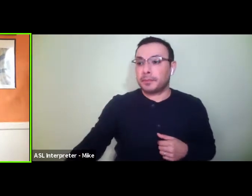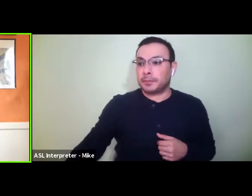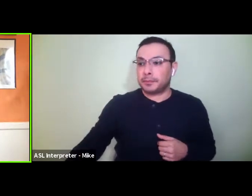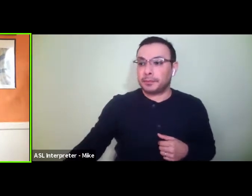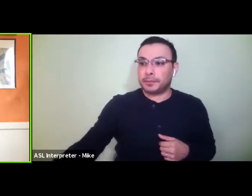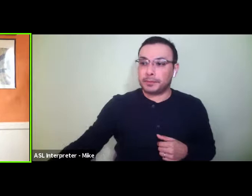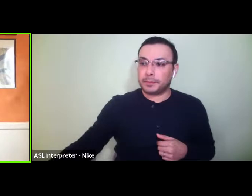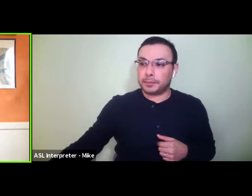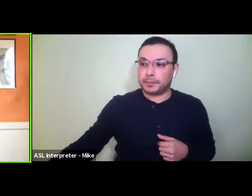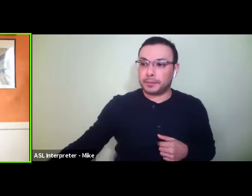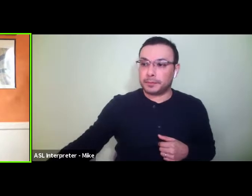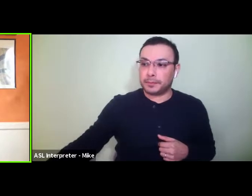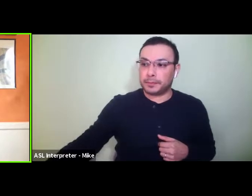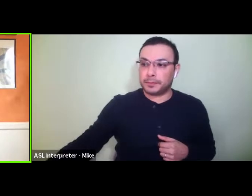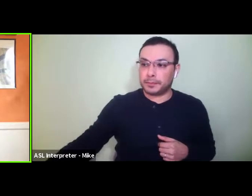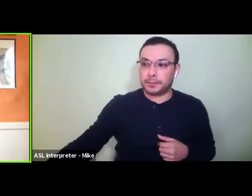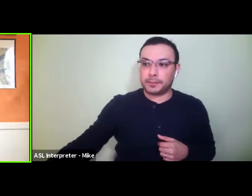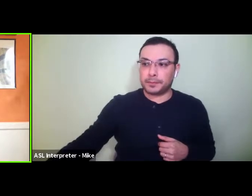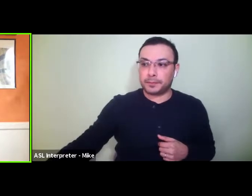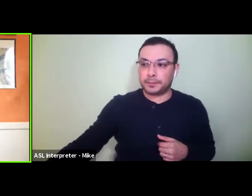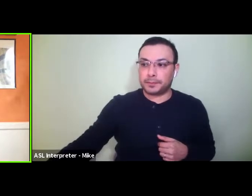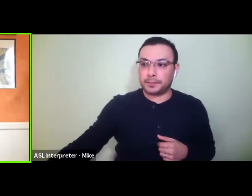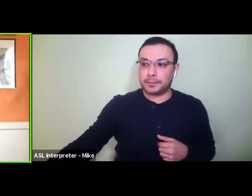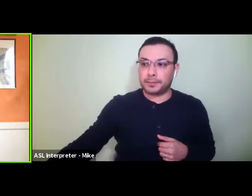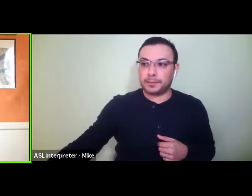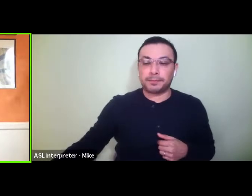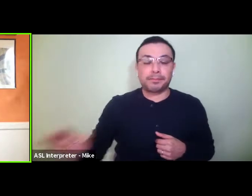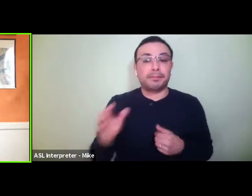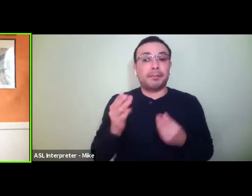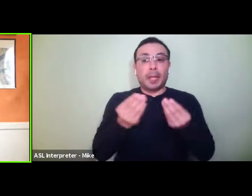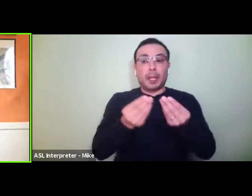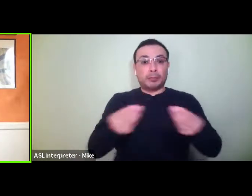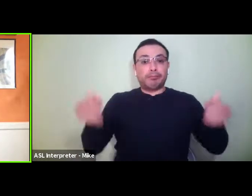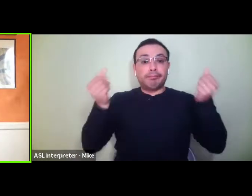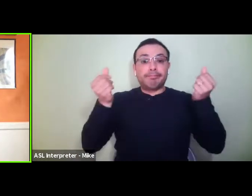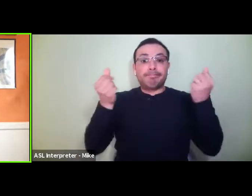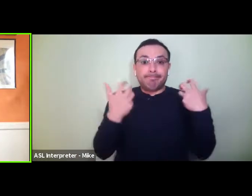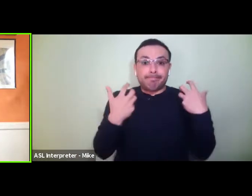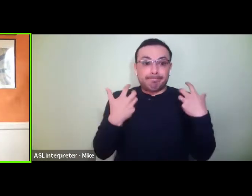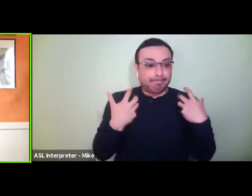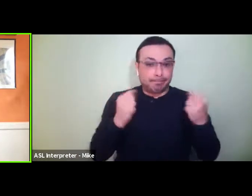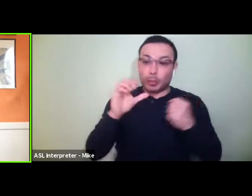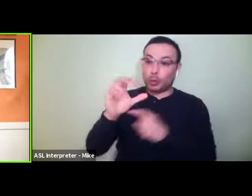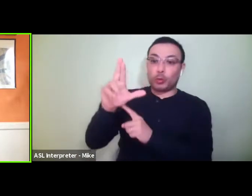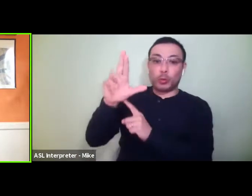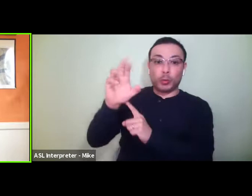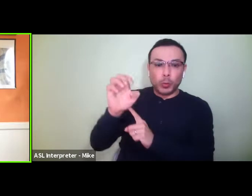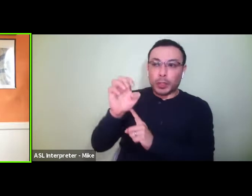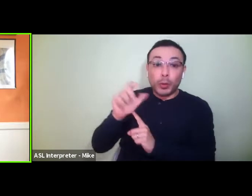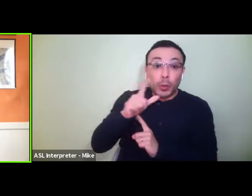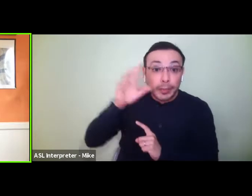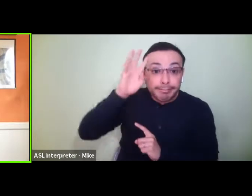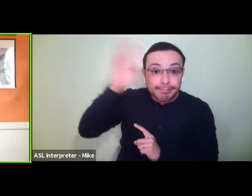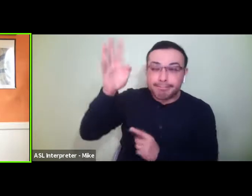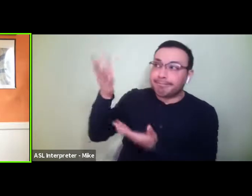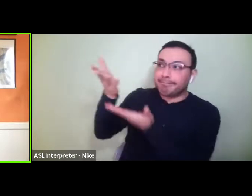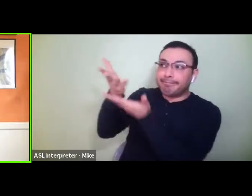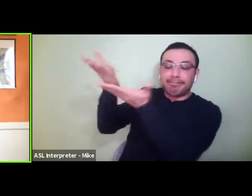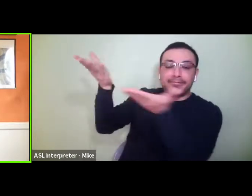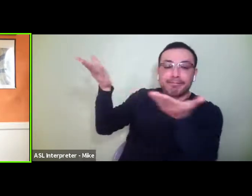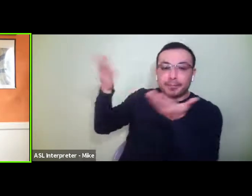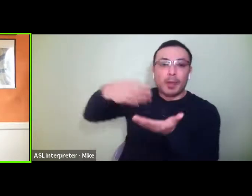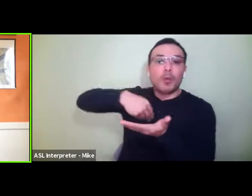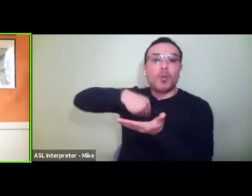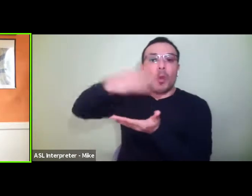tale spun by white institutions and sold to the masses. It's like the tale